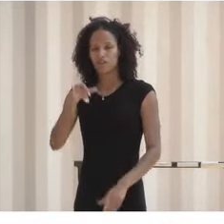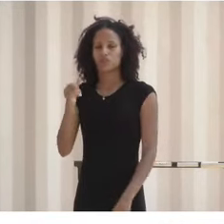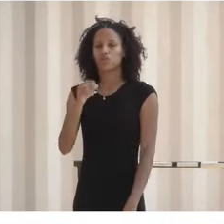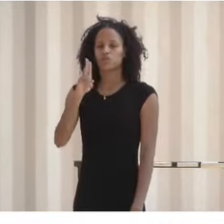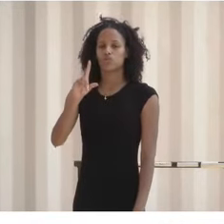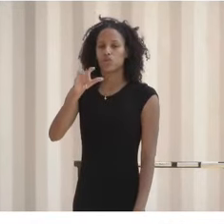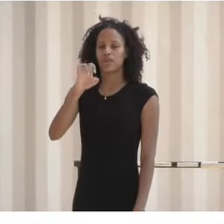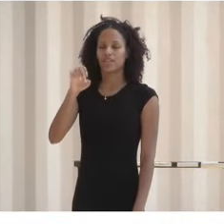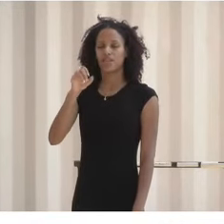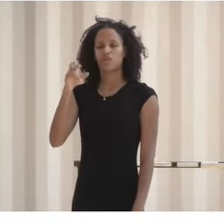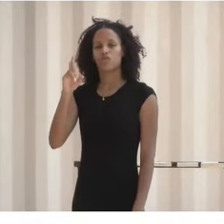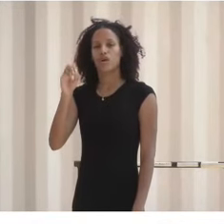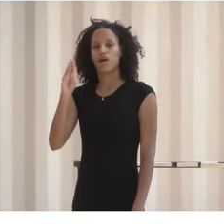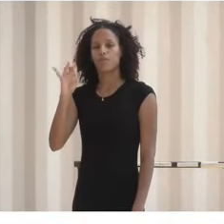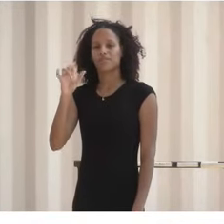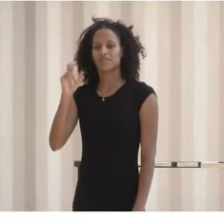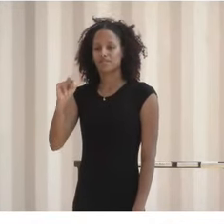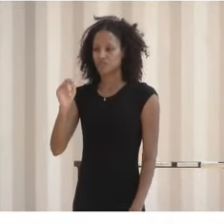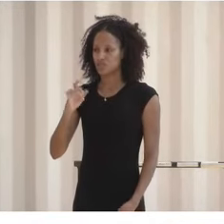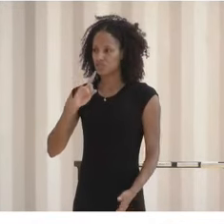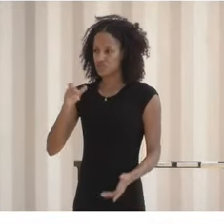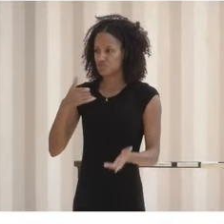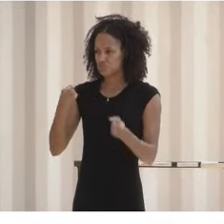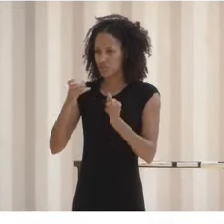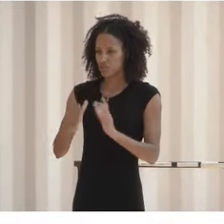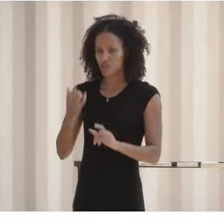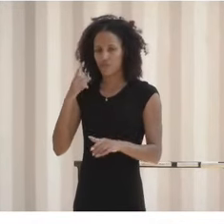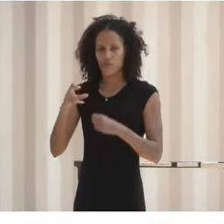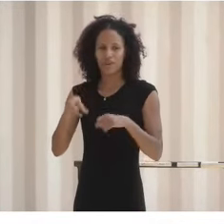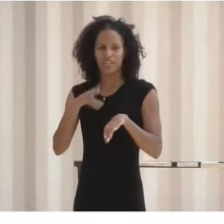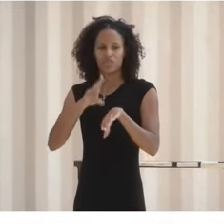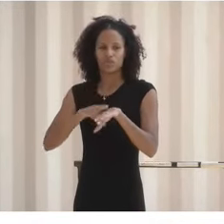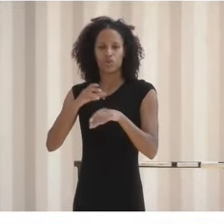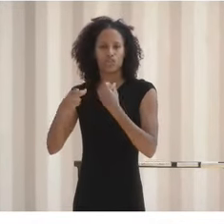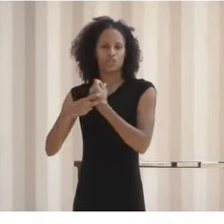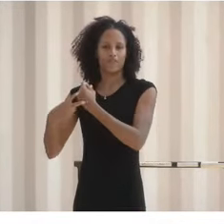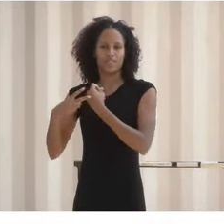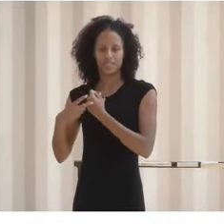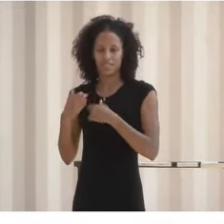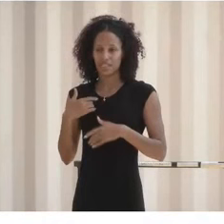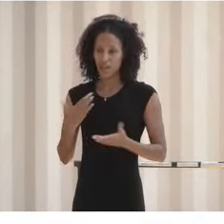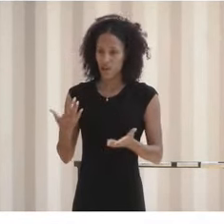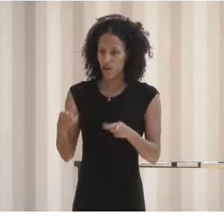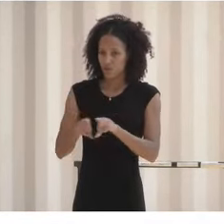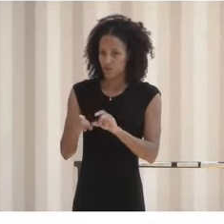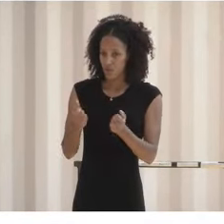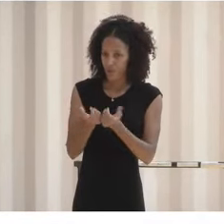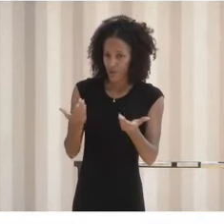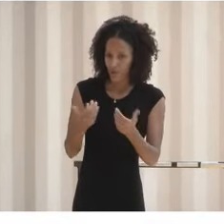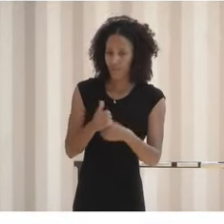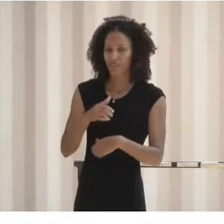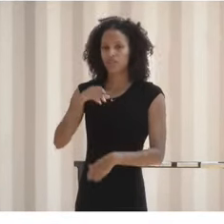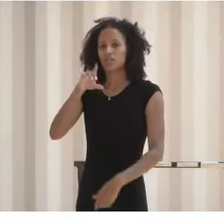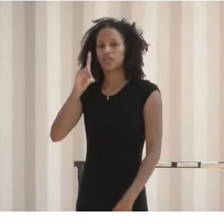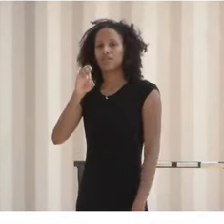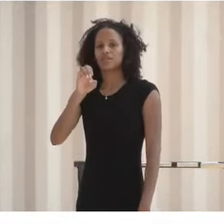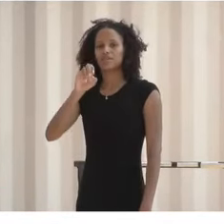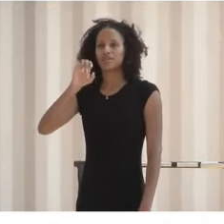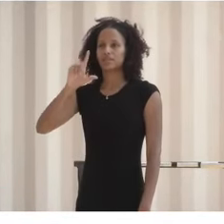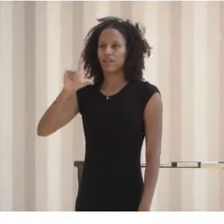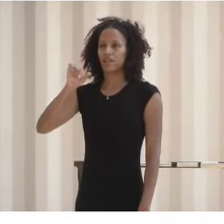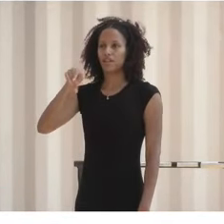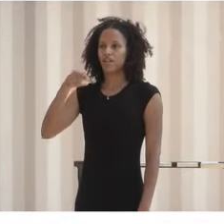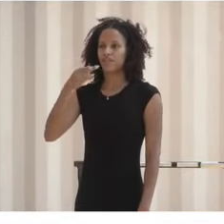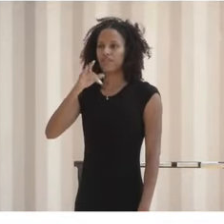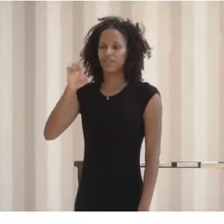Belize Program Director of the Nature Conservancy, joined by Delphine Mukira, Chief Program